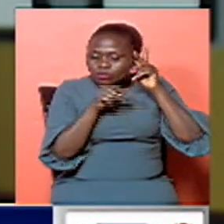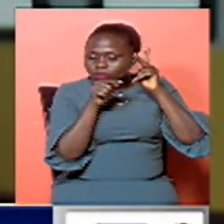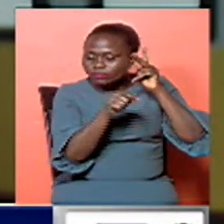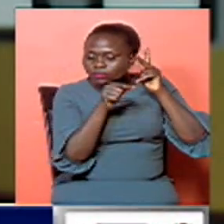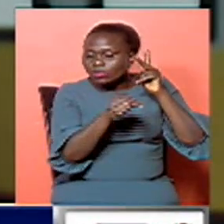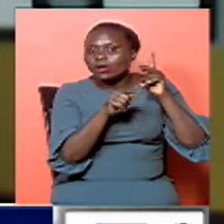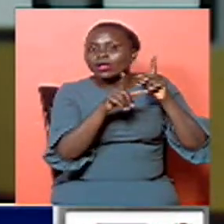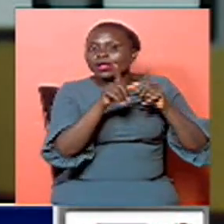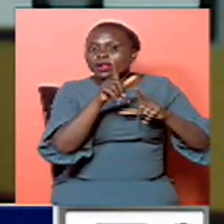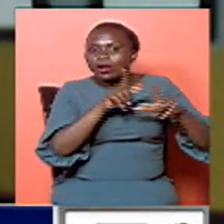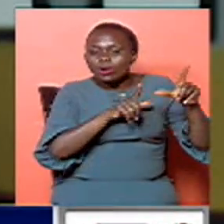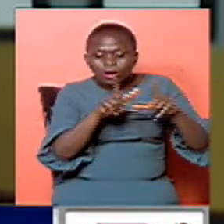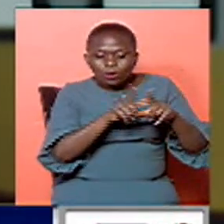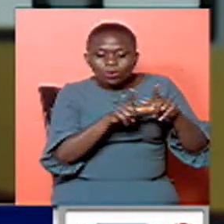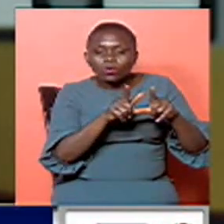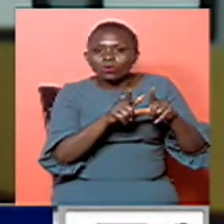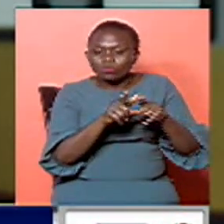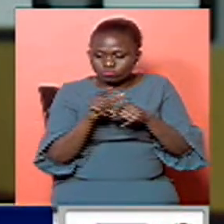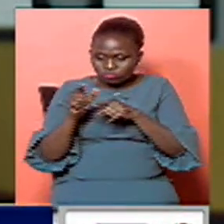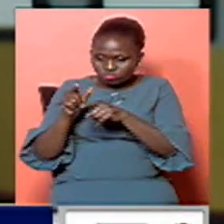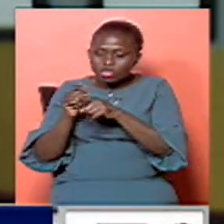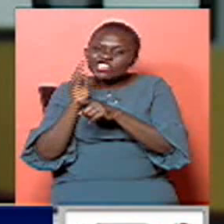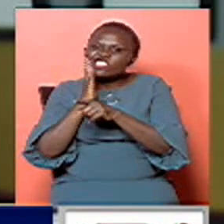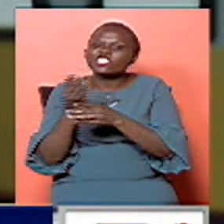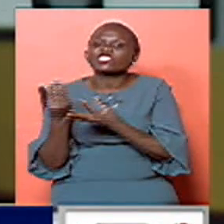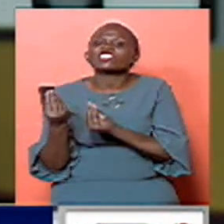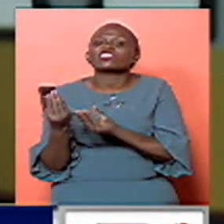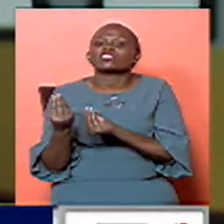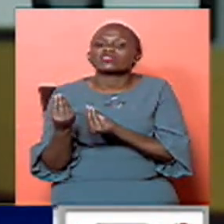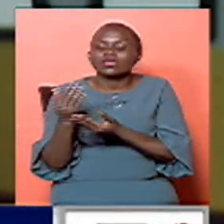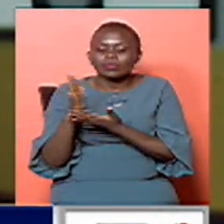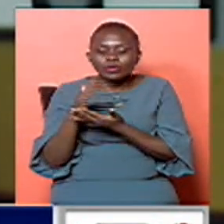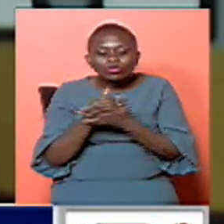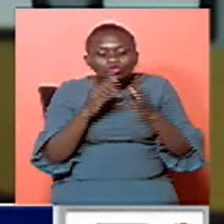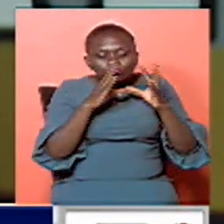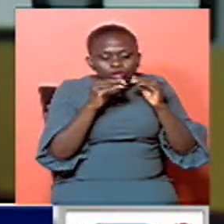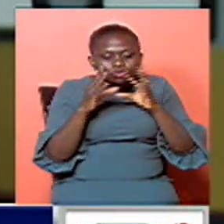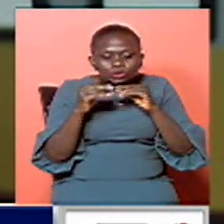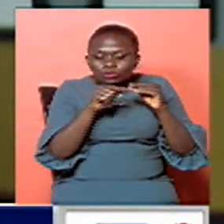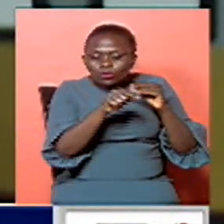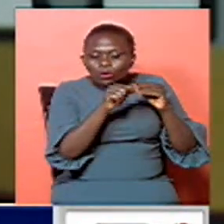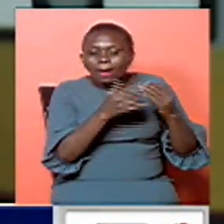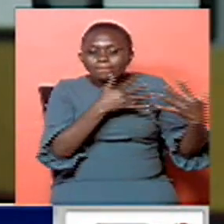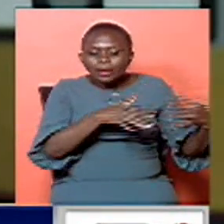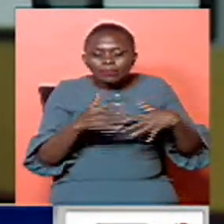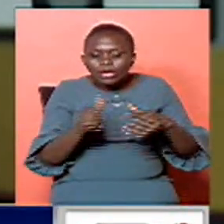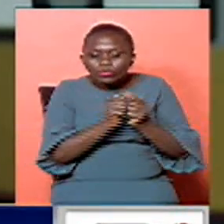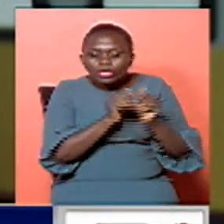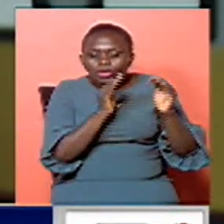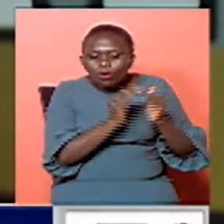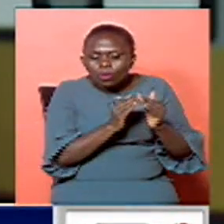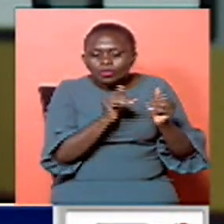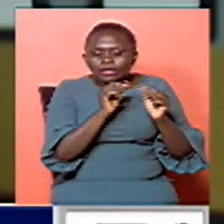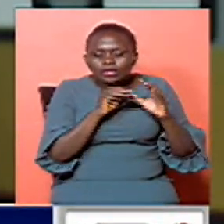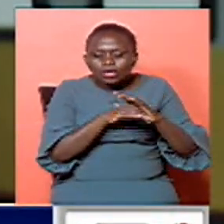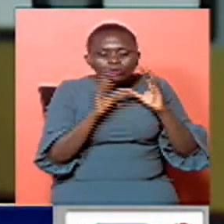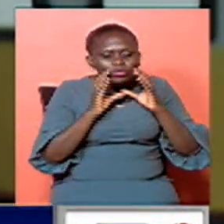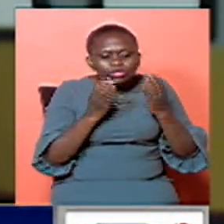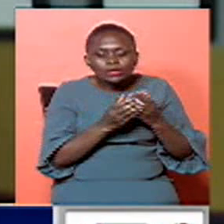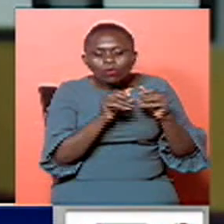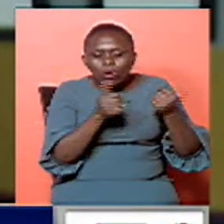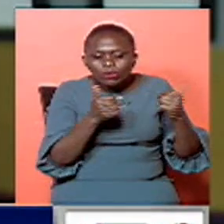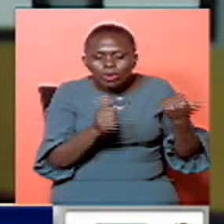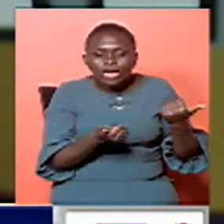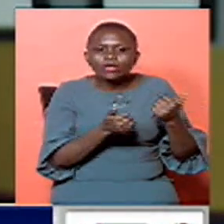acquired at this level, and you already have an advantage because you've been speaking this language and playing with it in your home, in your community.